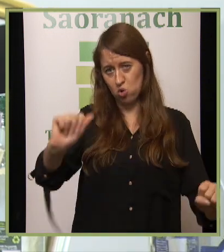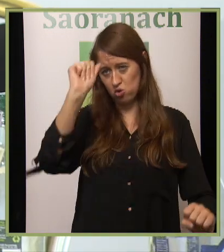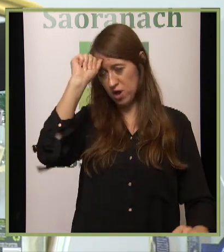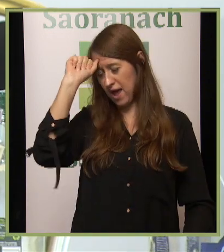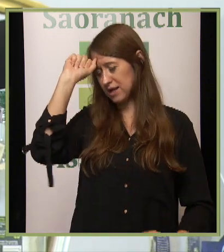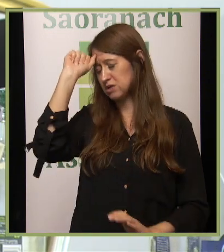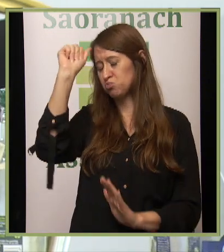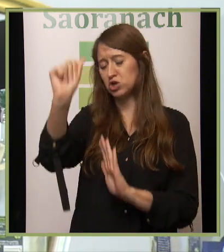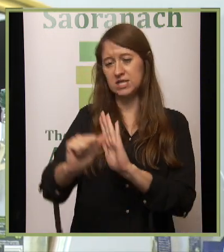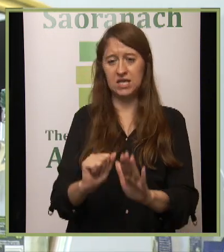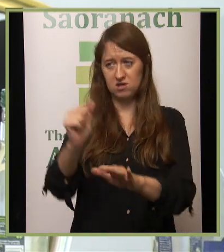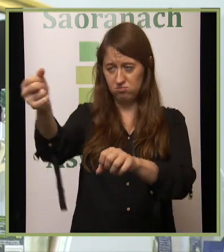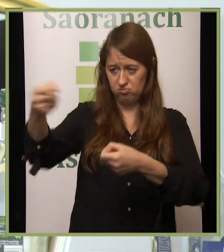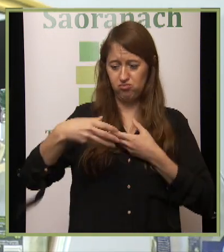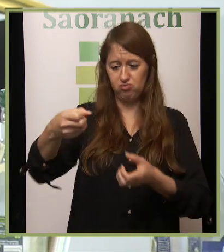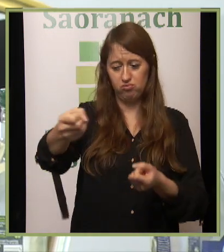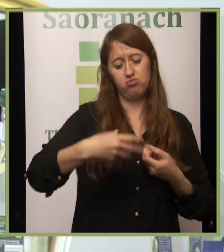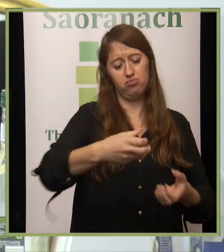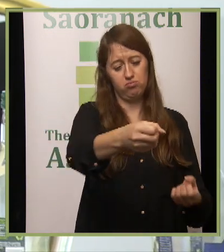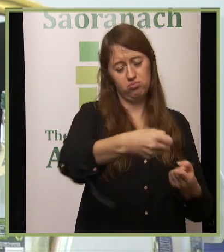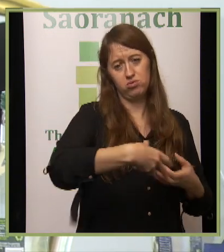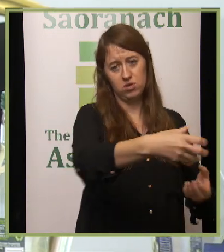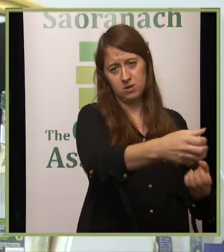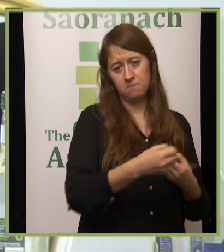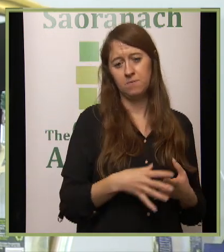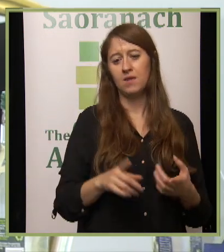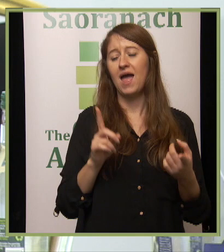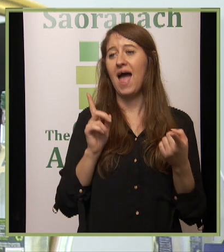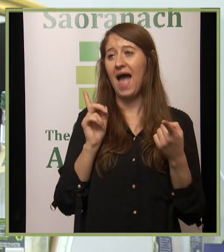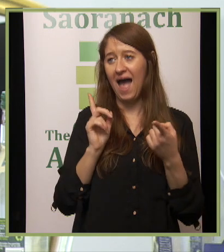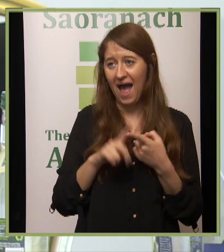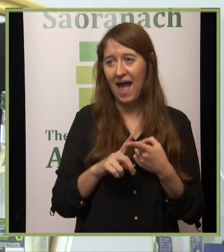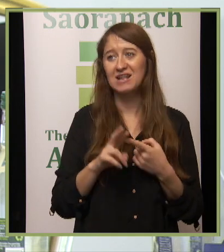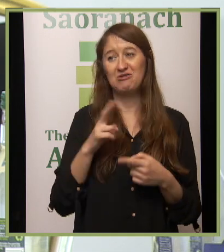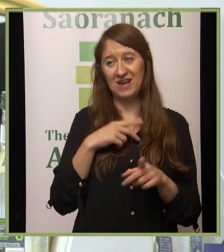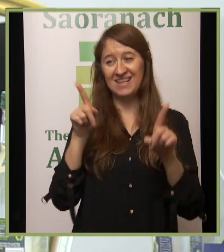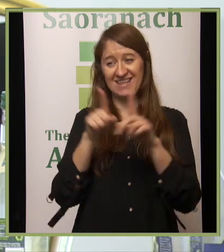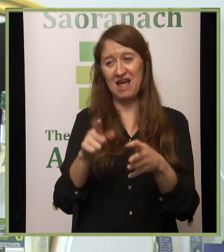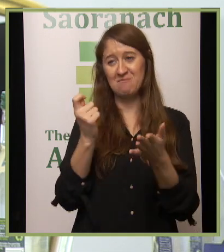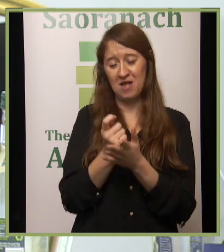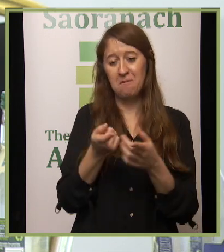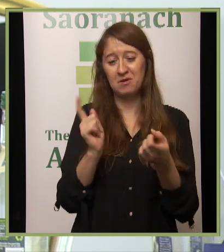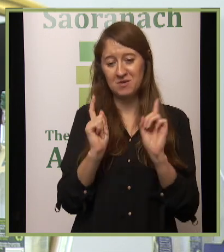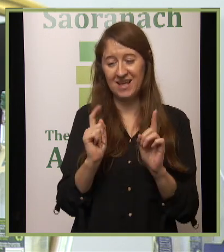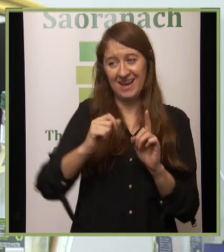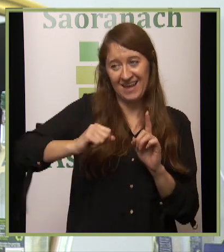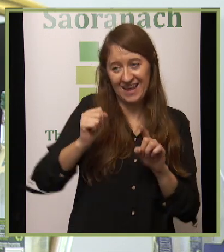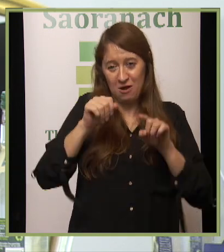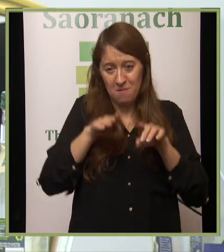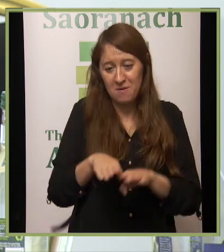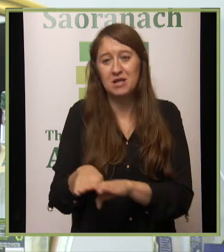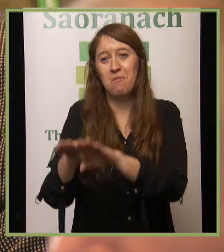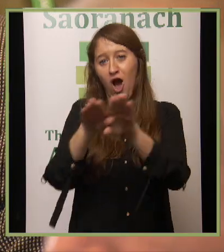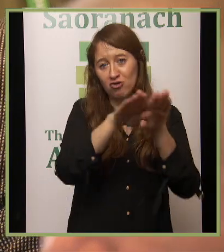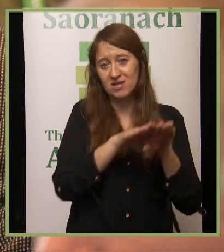all of you. And in that, also keeping the deliberative democracy on the line. Because when I initially made a